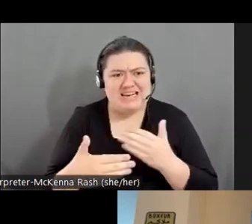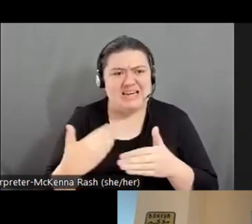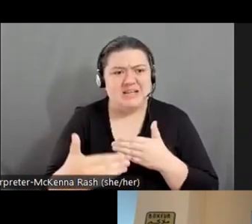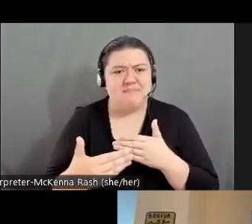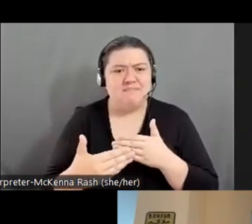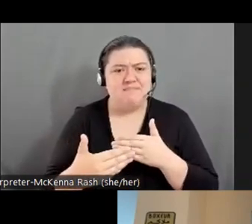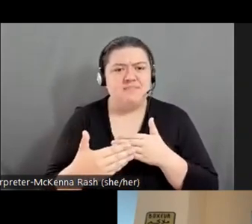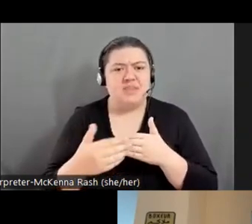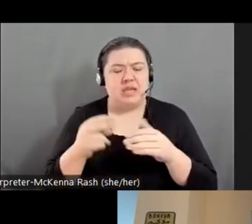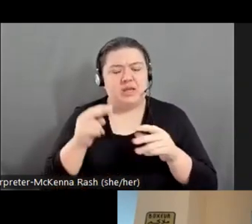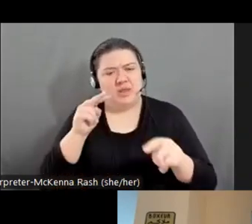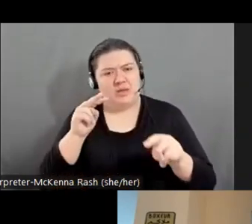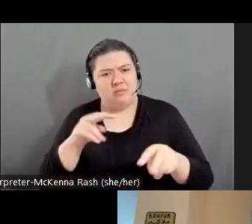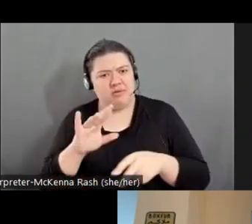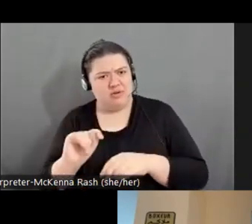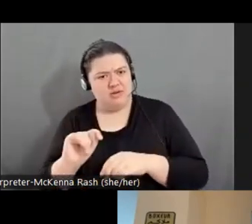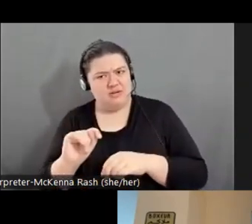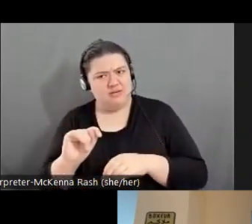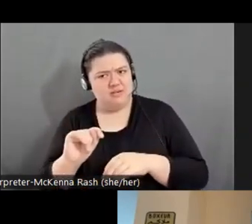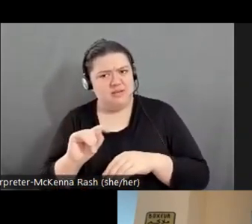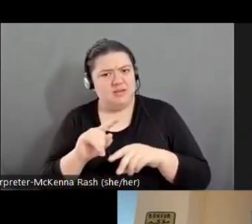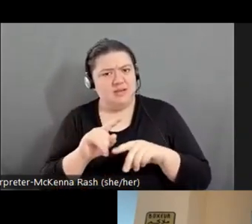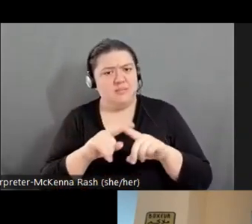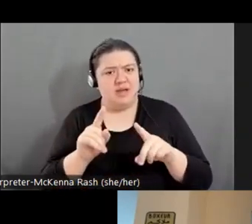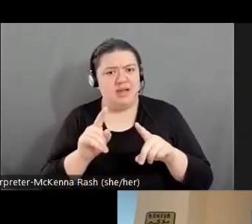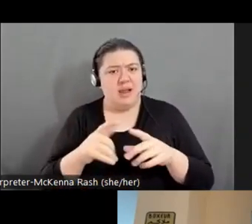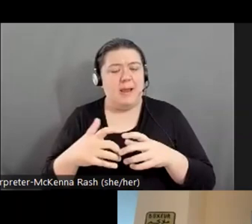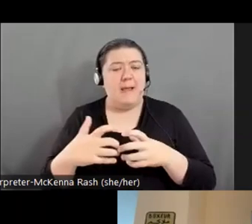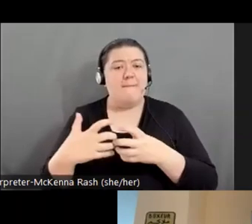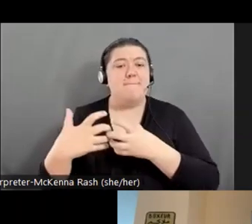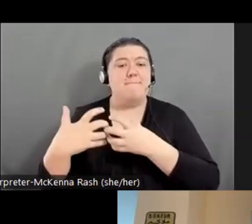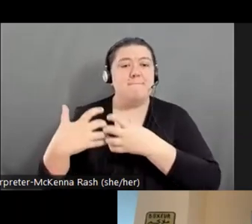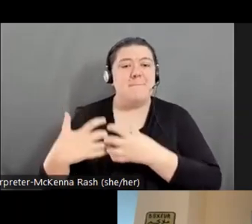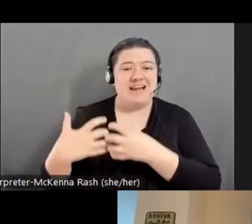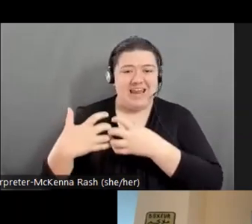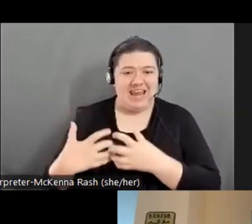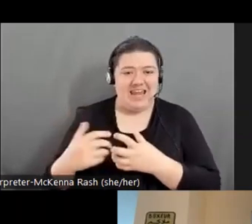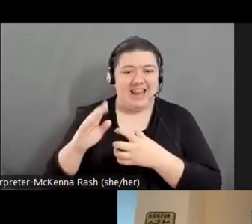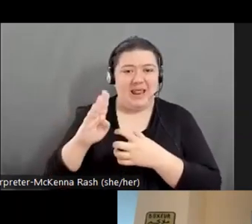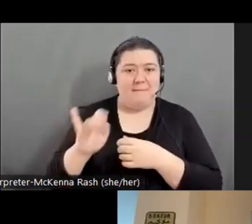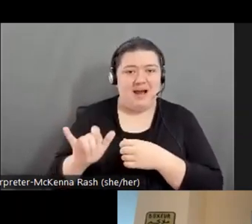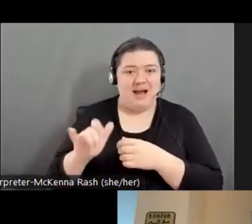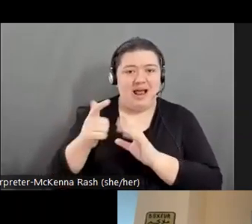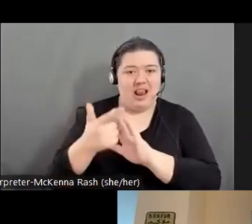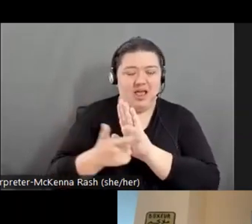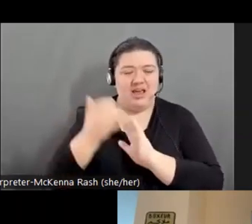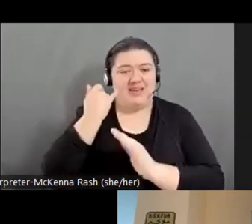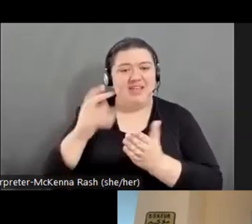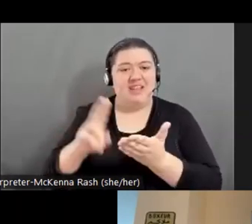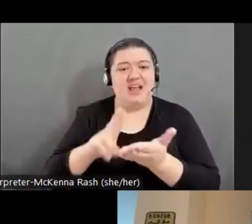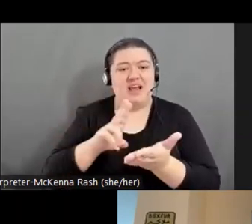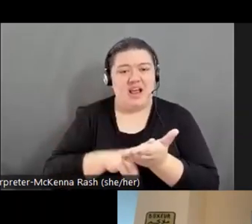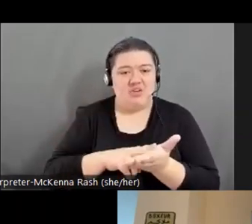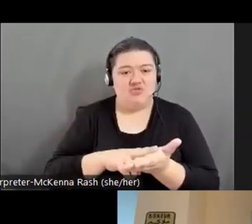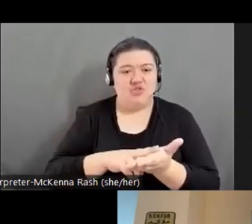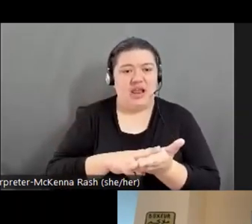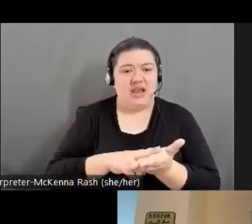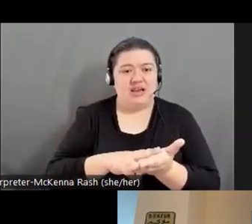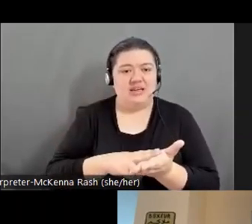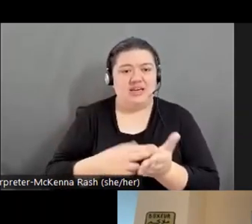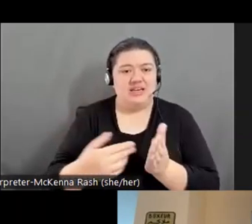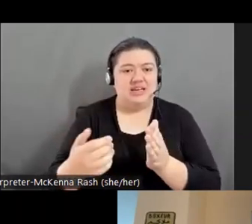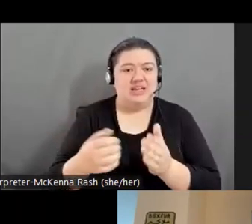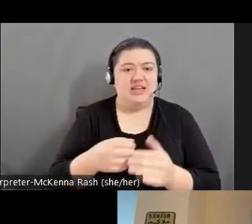where they would monitor it, but mechanically by law, if the contract is void, then the visa is void. And